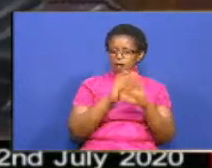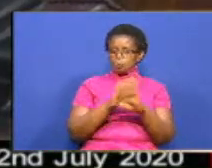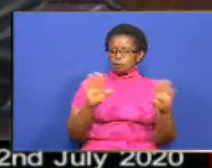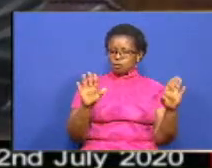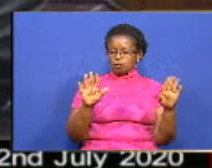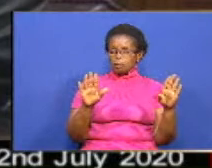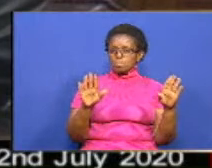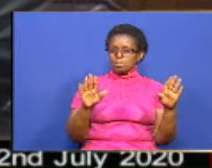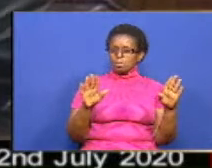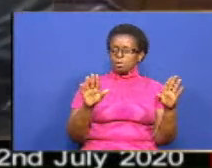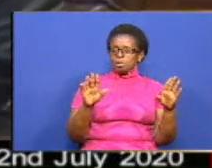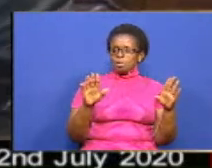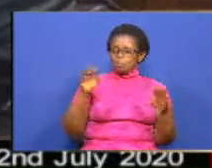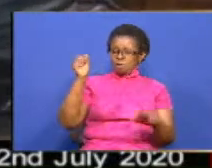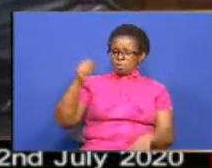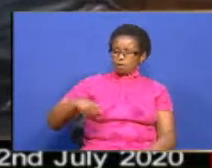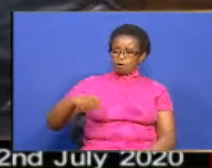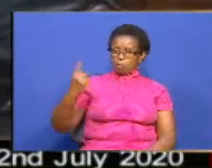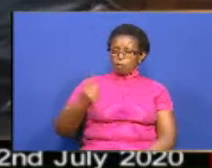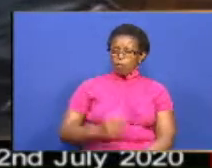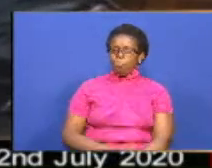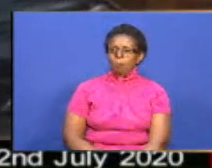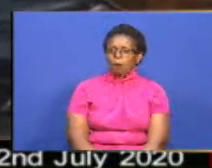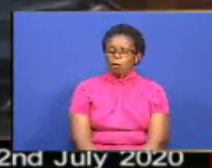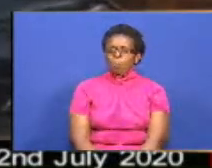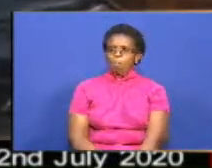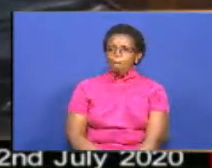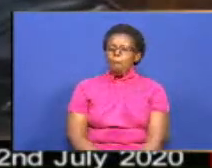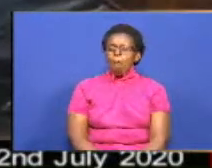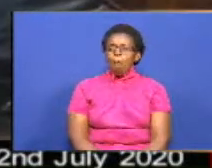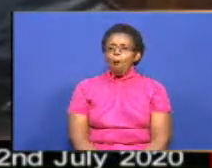nay? The ayes have it.